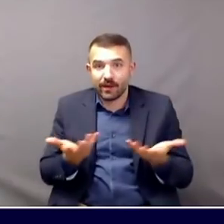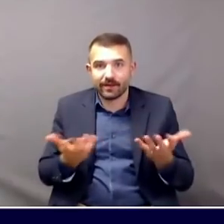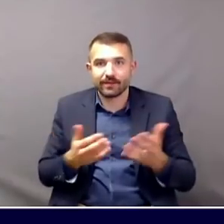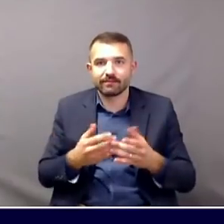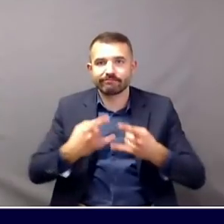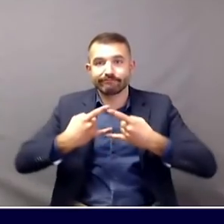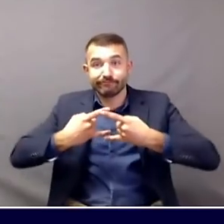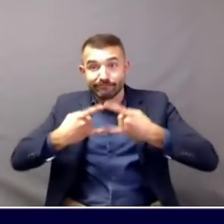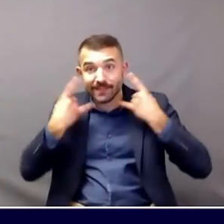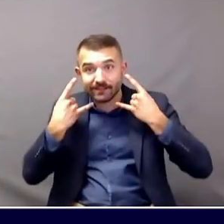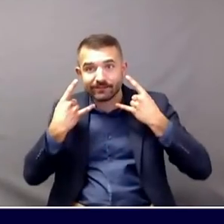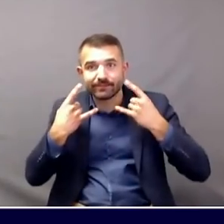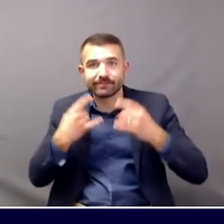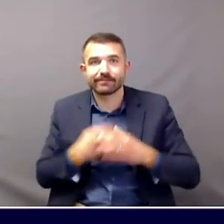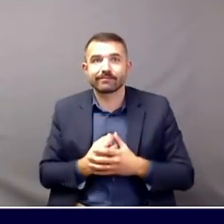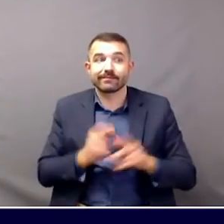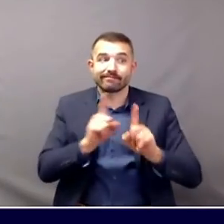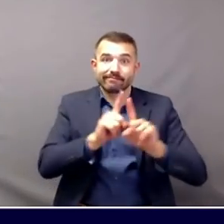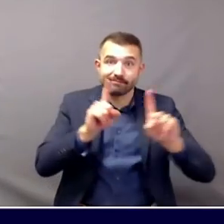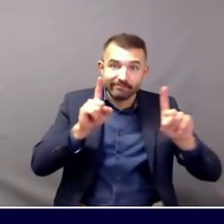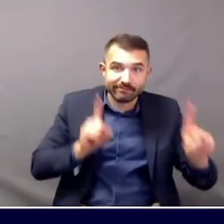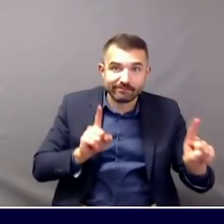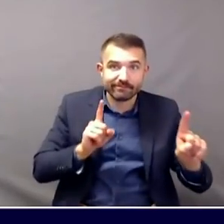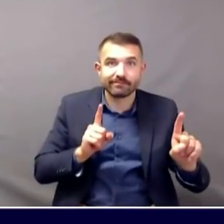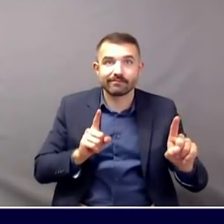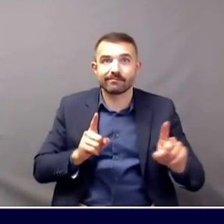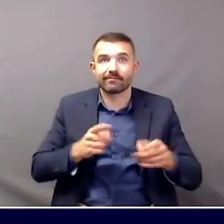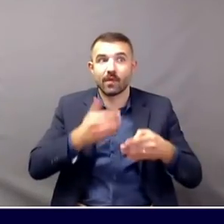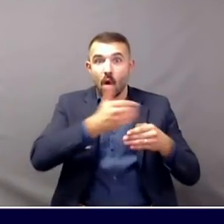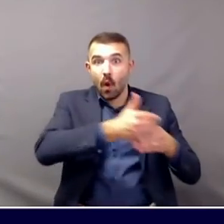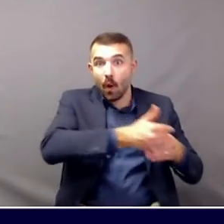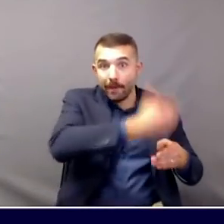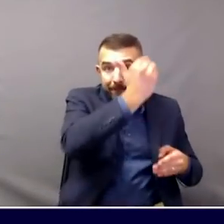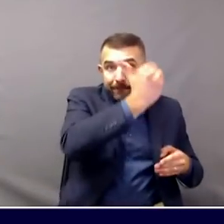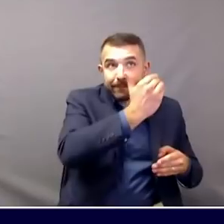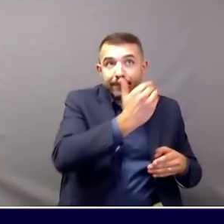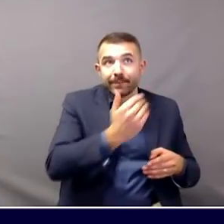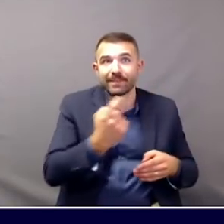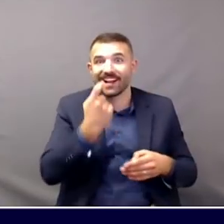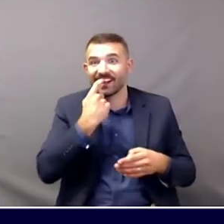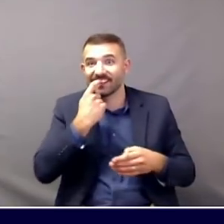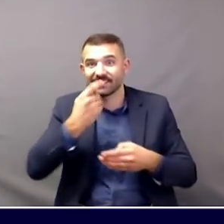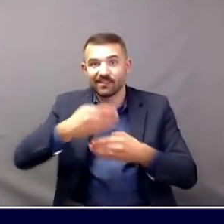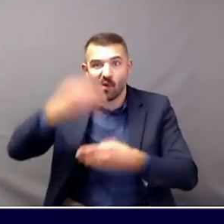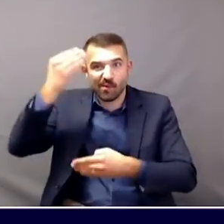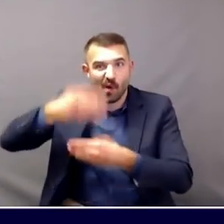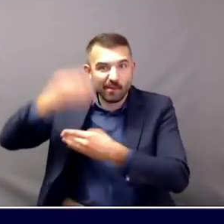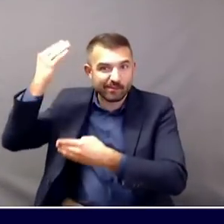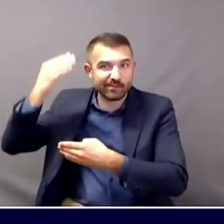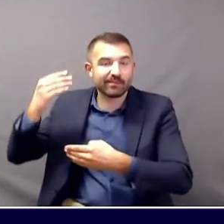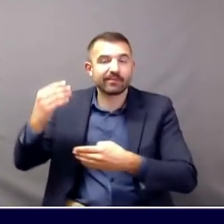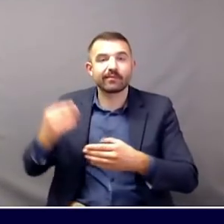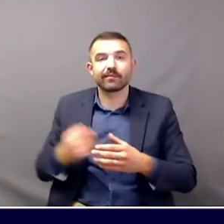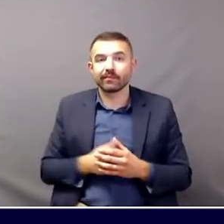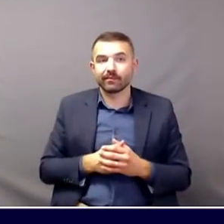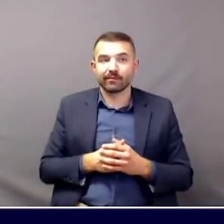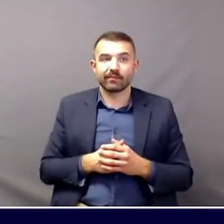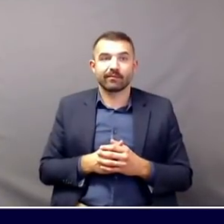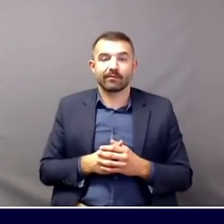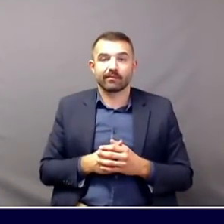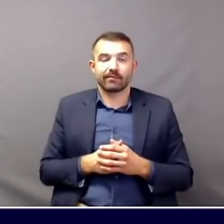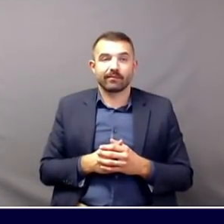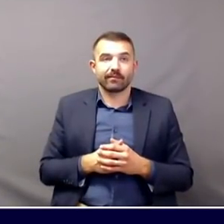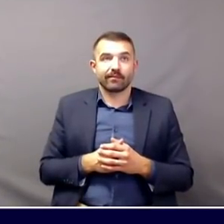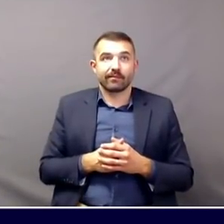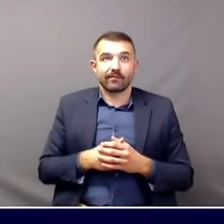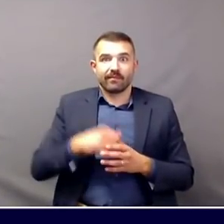keeping plexiglass up. I think that's a large reason for why we have not seen widespread transmission in schools. To me, that's a good